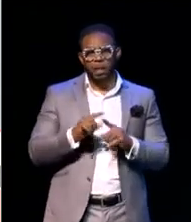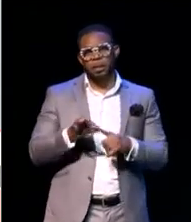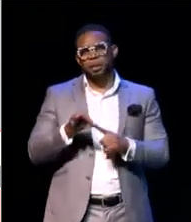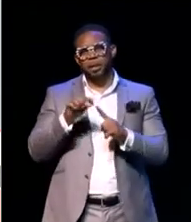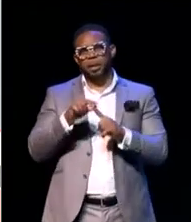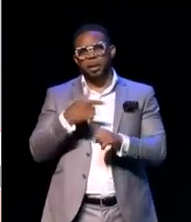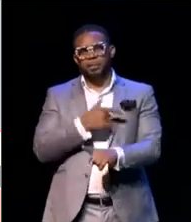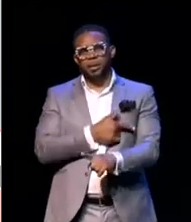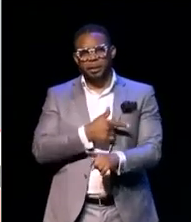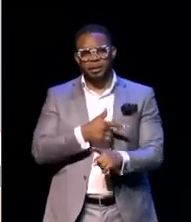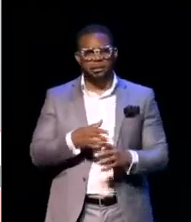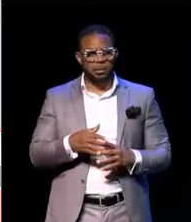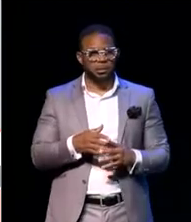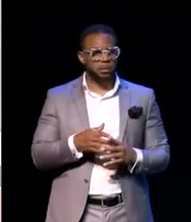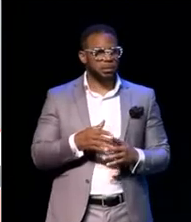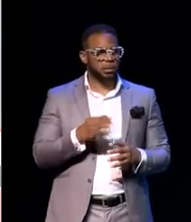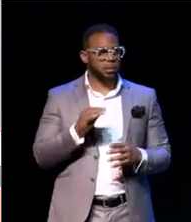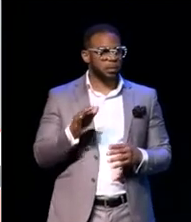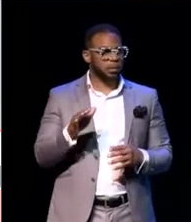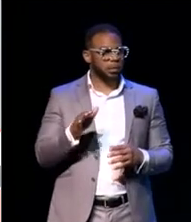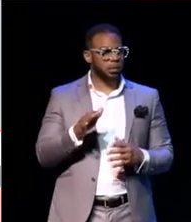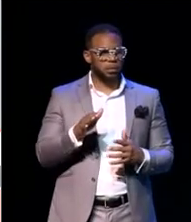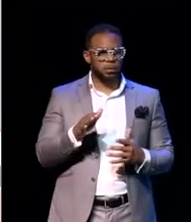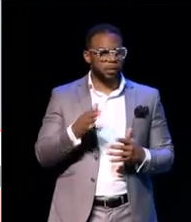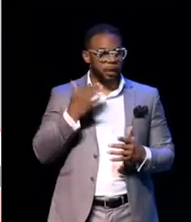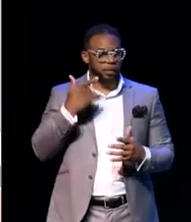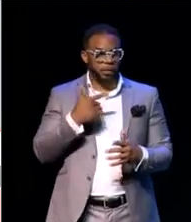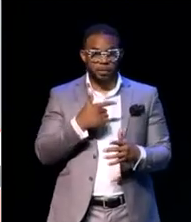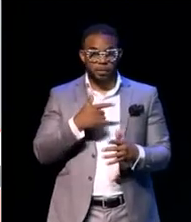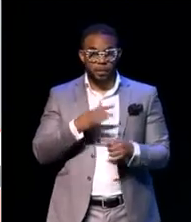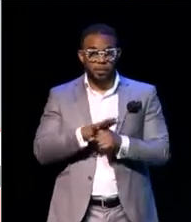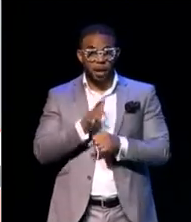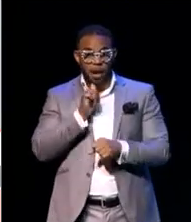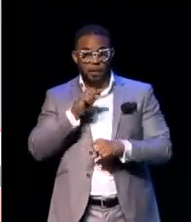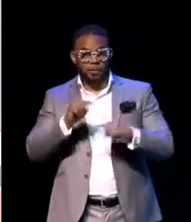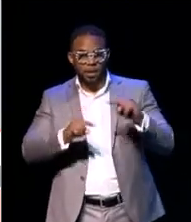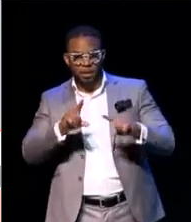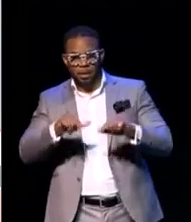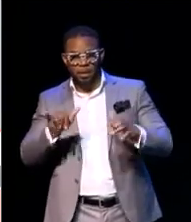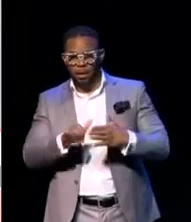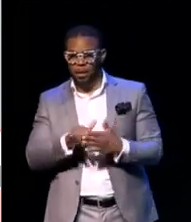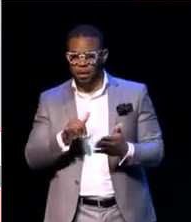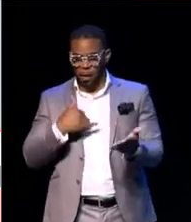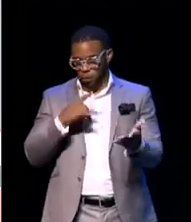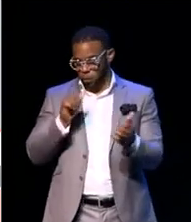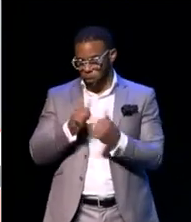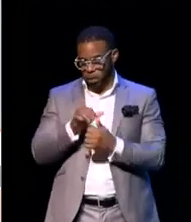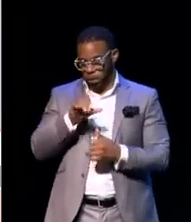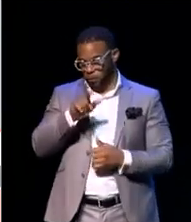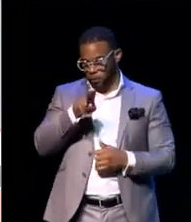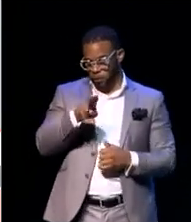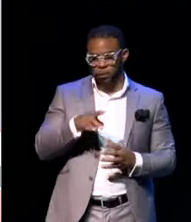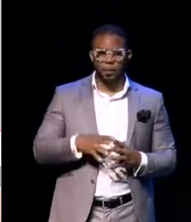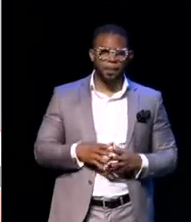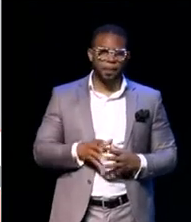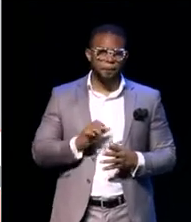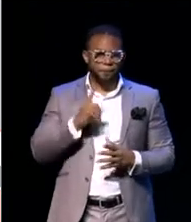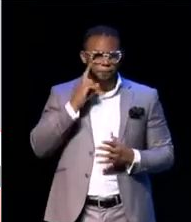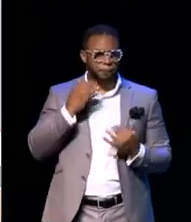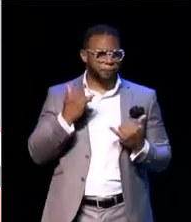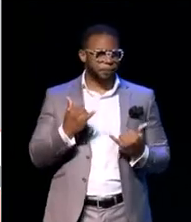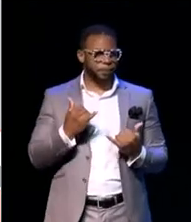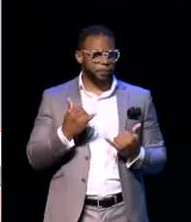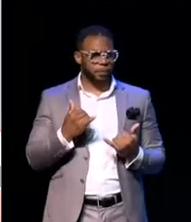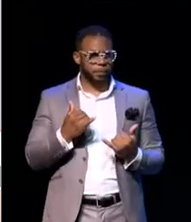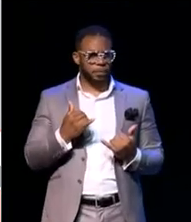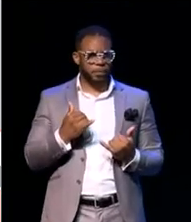particularly if the vaccine if the virus has variants and things like we do with the flu. But I think right